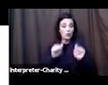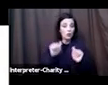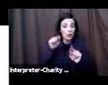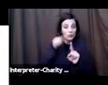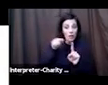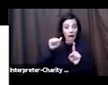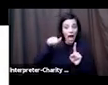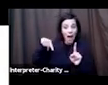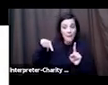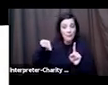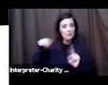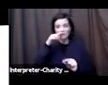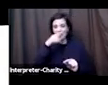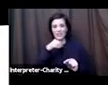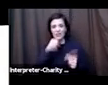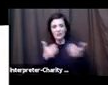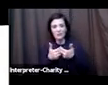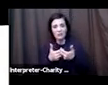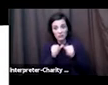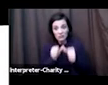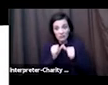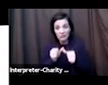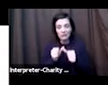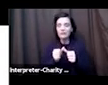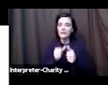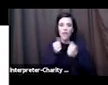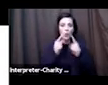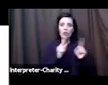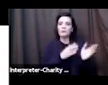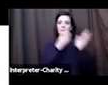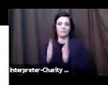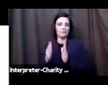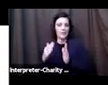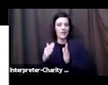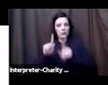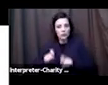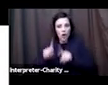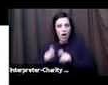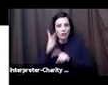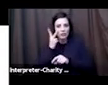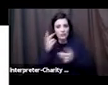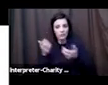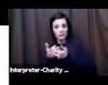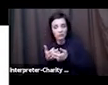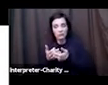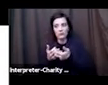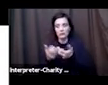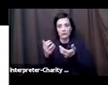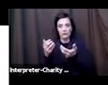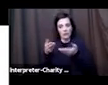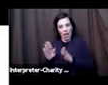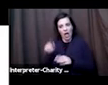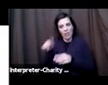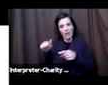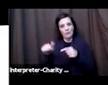not liking it, there's no reason to keep working on that. If it's not working, let's move on to the next one so we can give that child the most practice